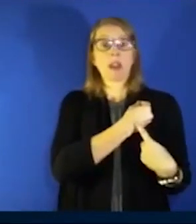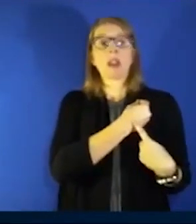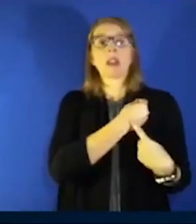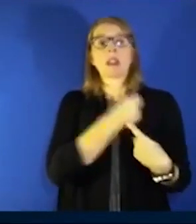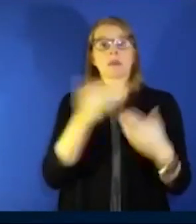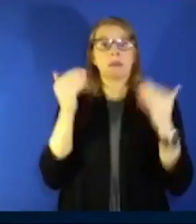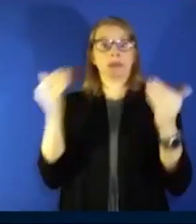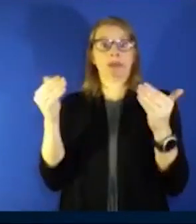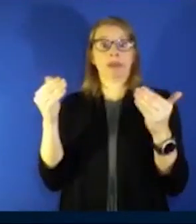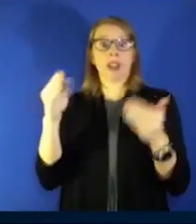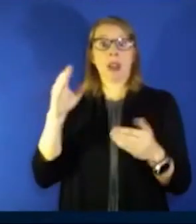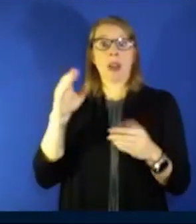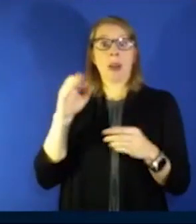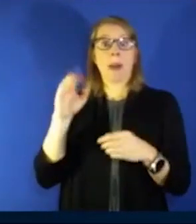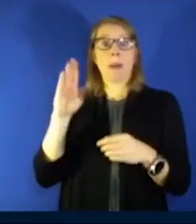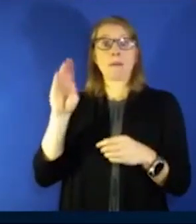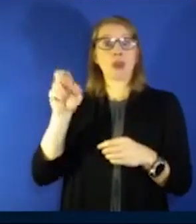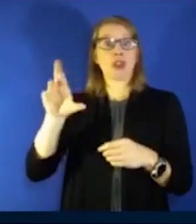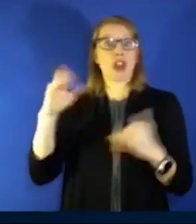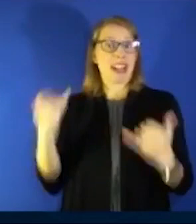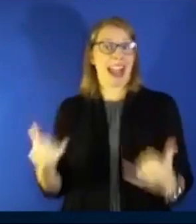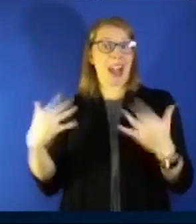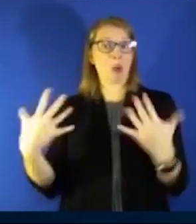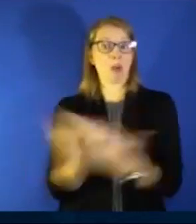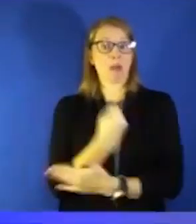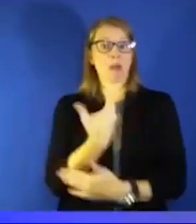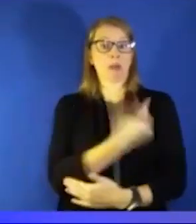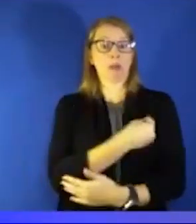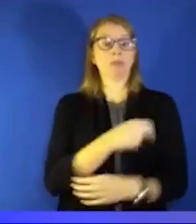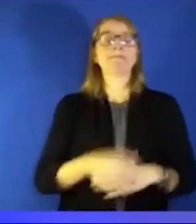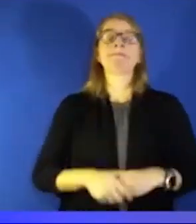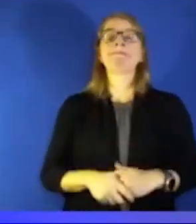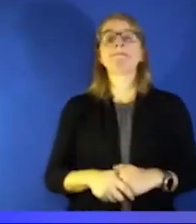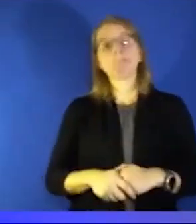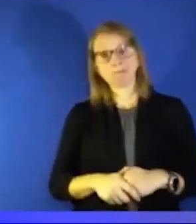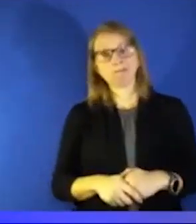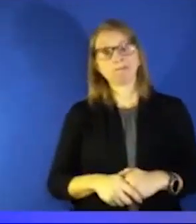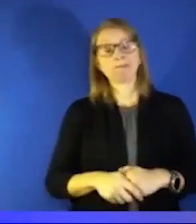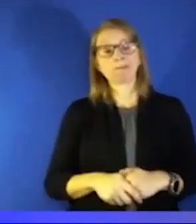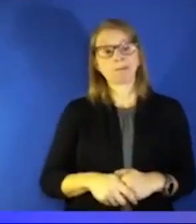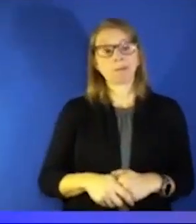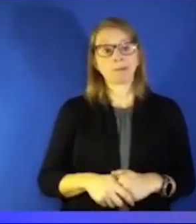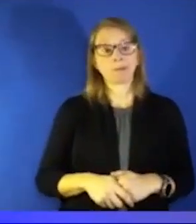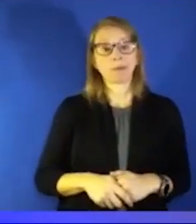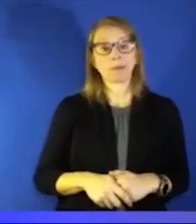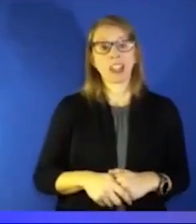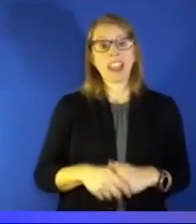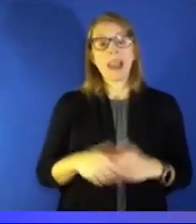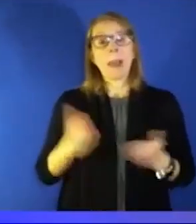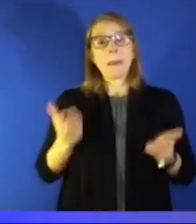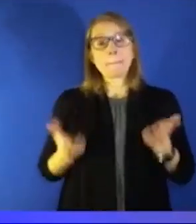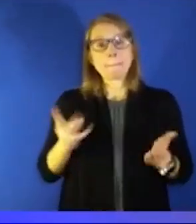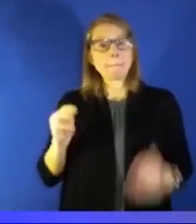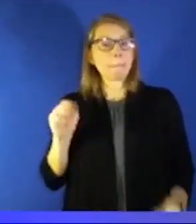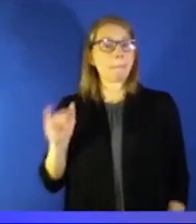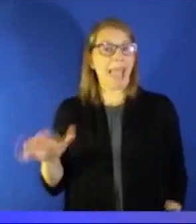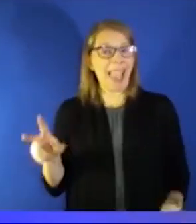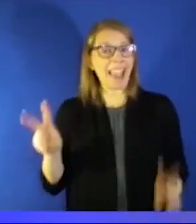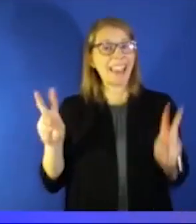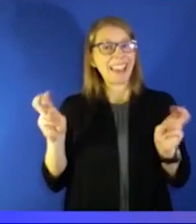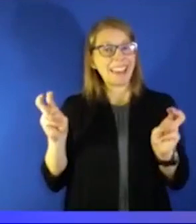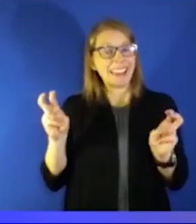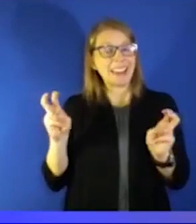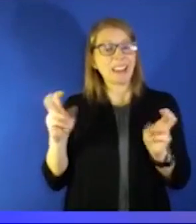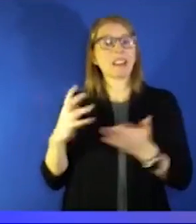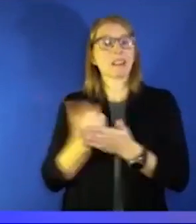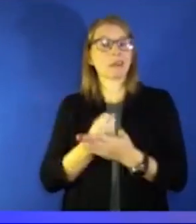booster now? So that fell under the may get a booster category in the under